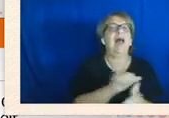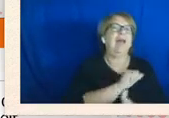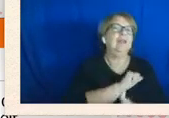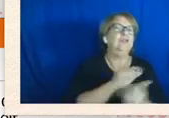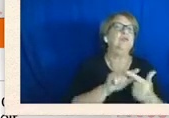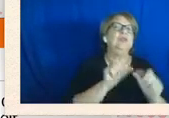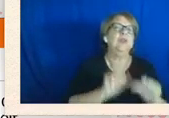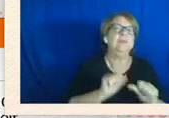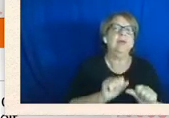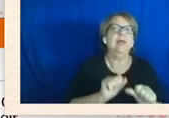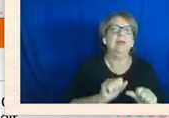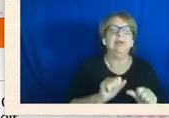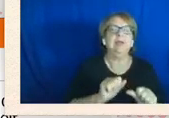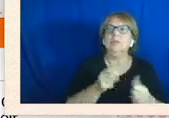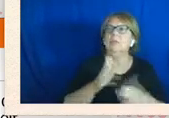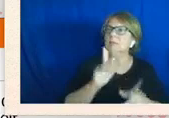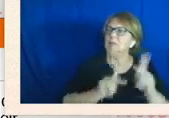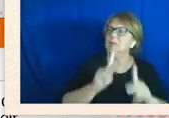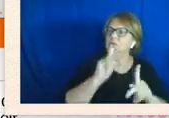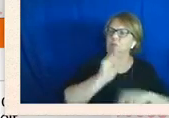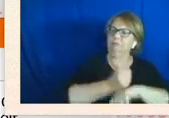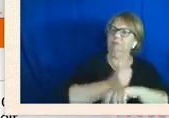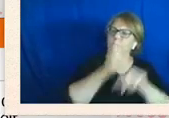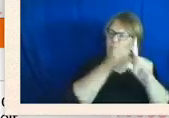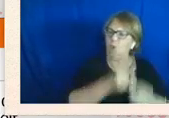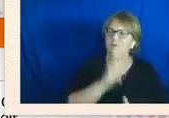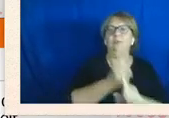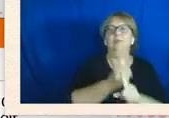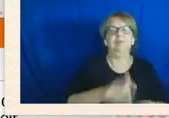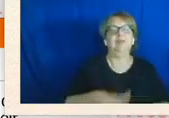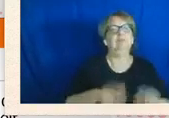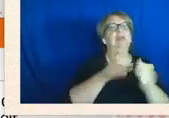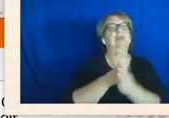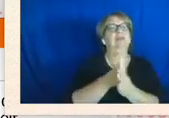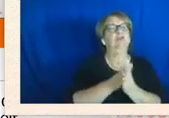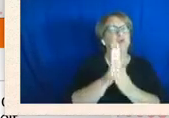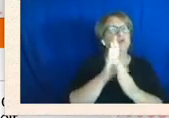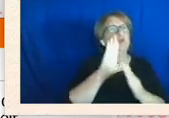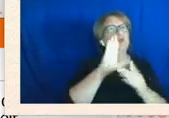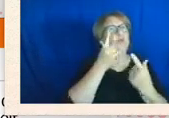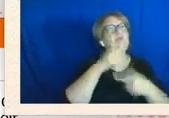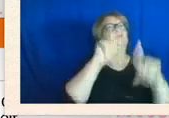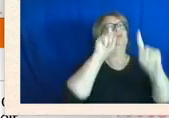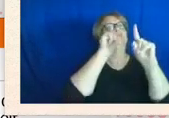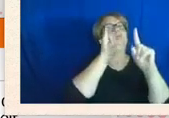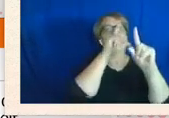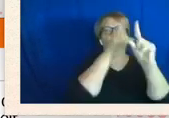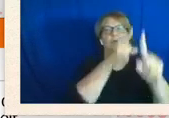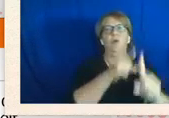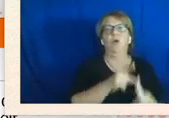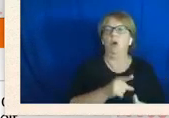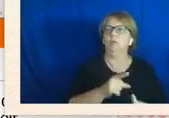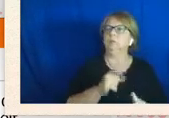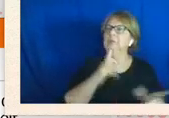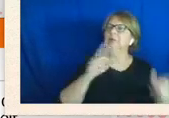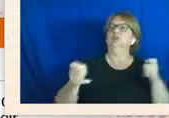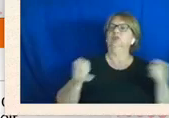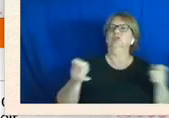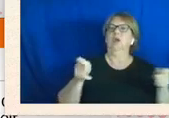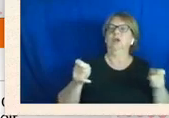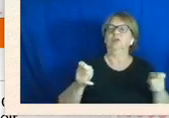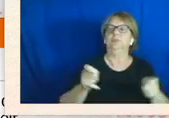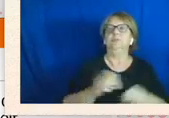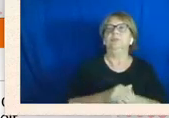set goals for themselves and to take initiative to reach those goals. And it's about being in charge. It's not necessarily the same